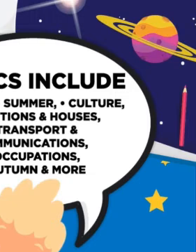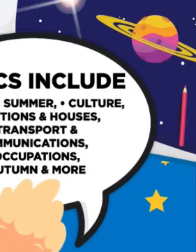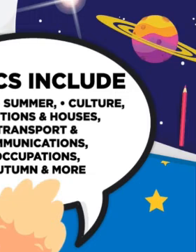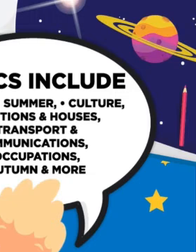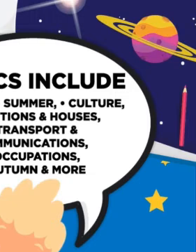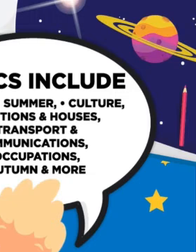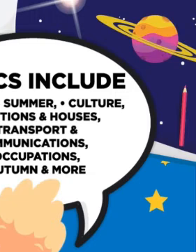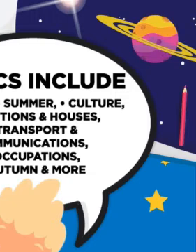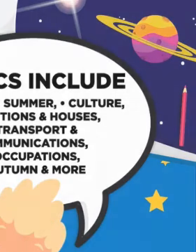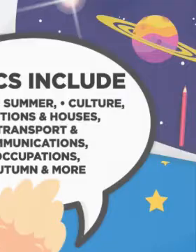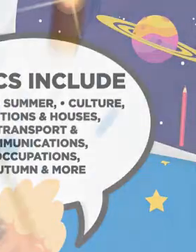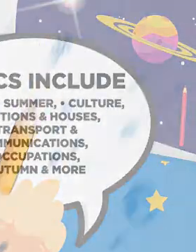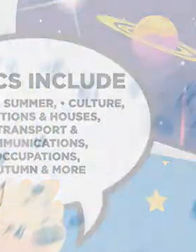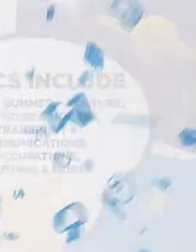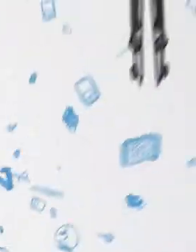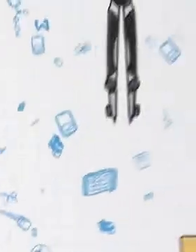different languages.